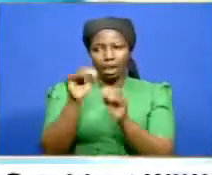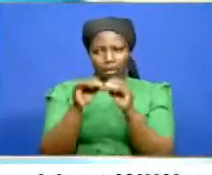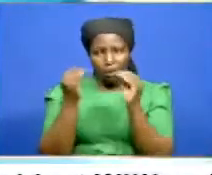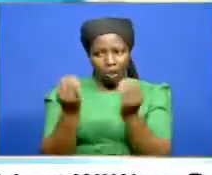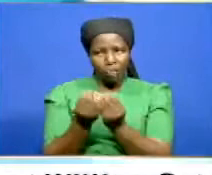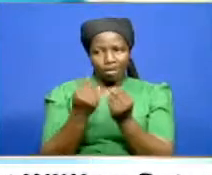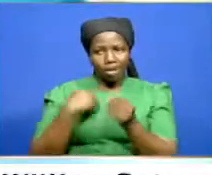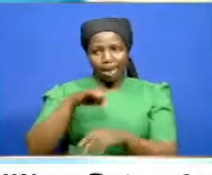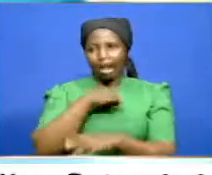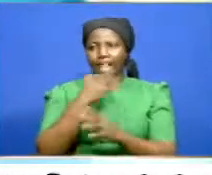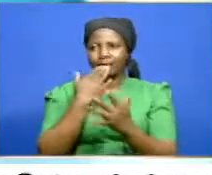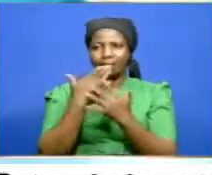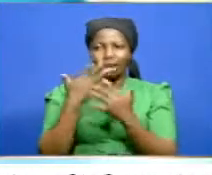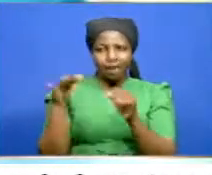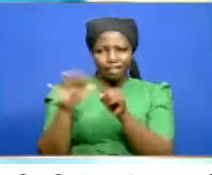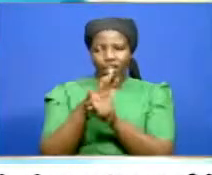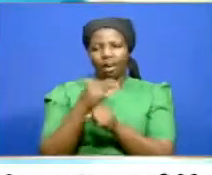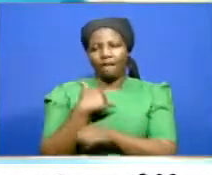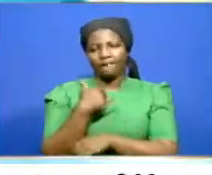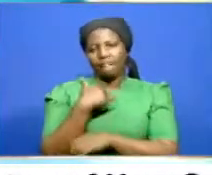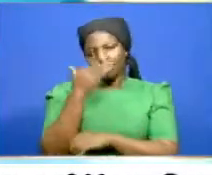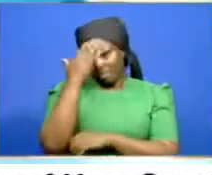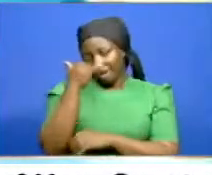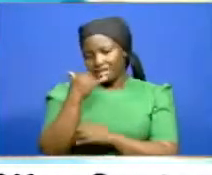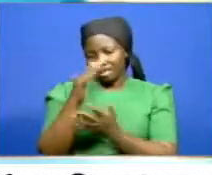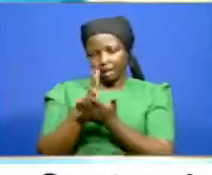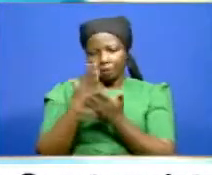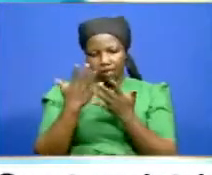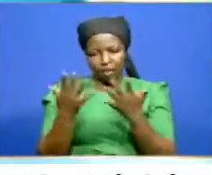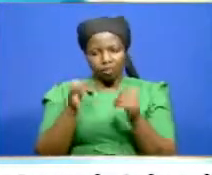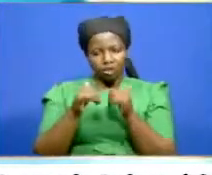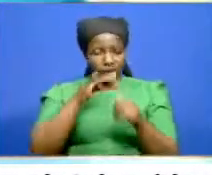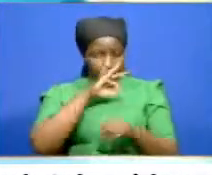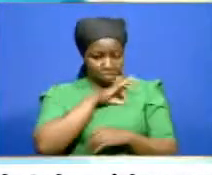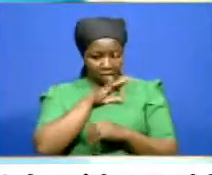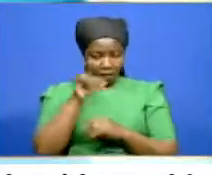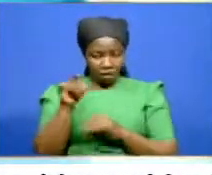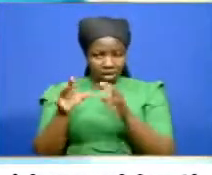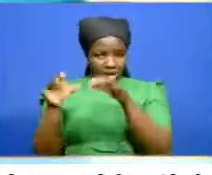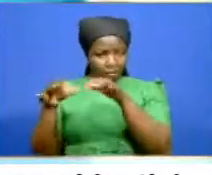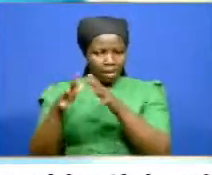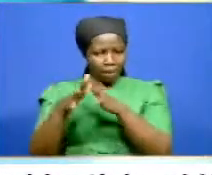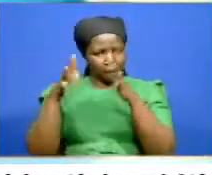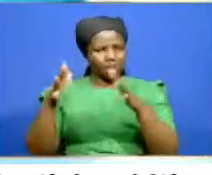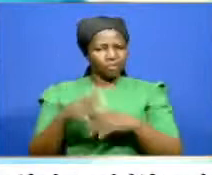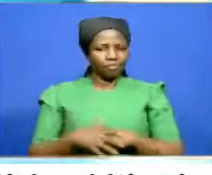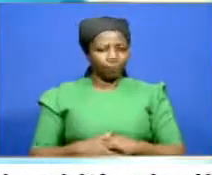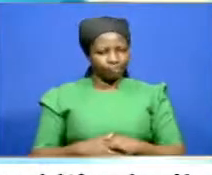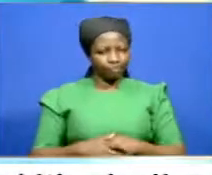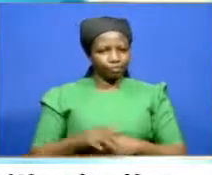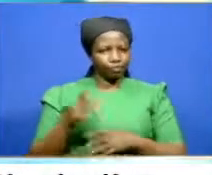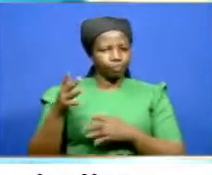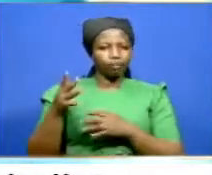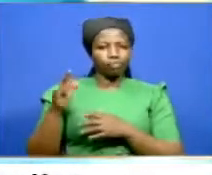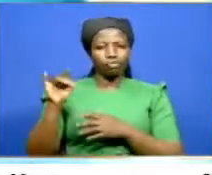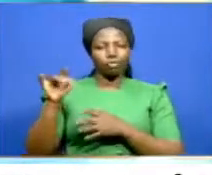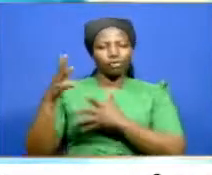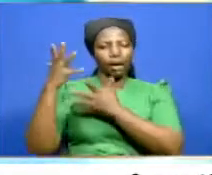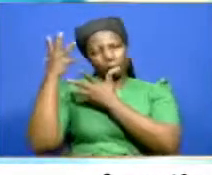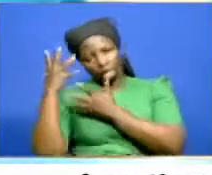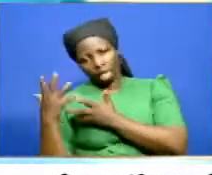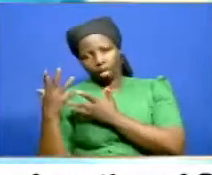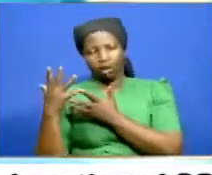stuff that we'll be benefiting from Maxfly actually are very huge. And it actually lifts off a huge burden for me, because